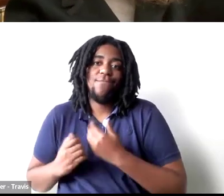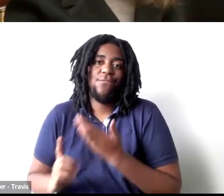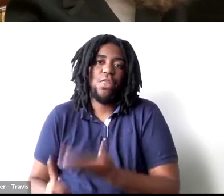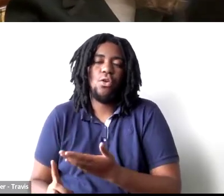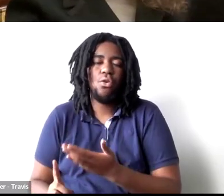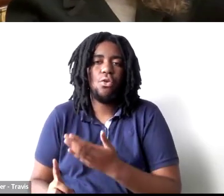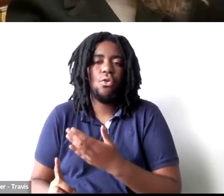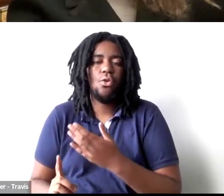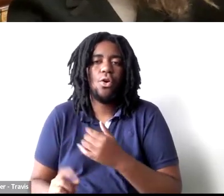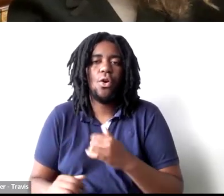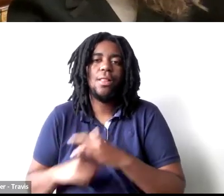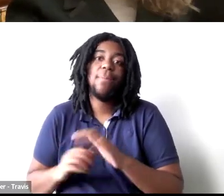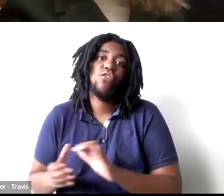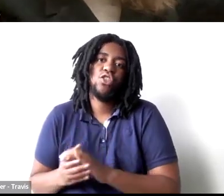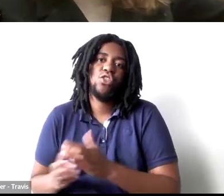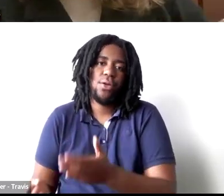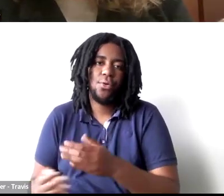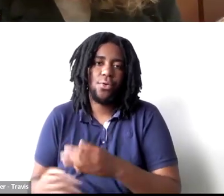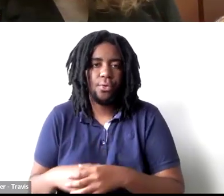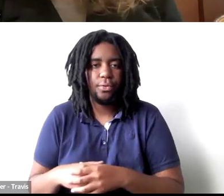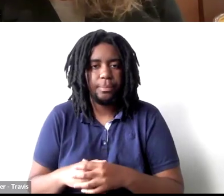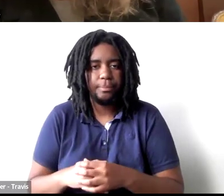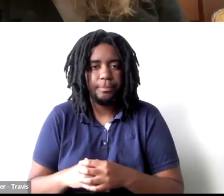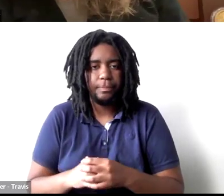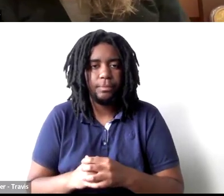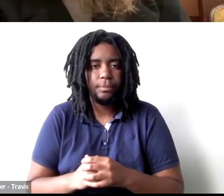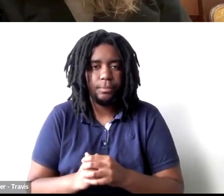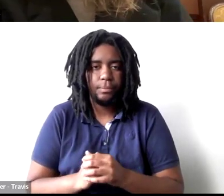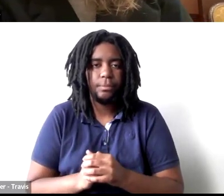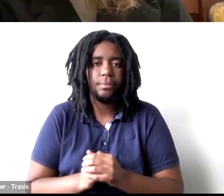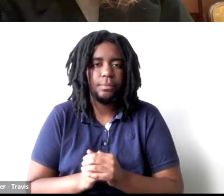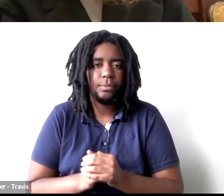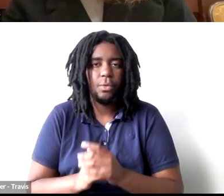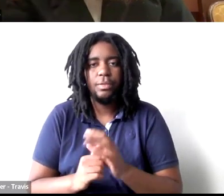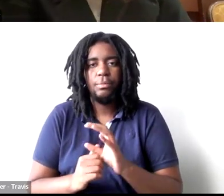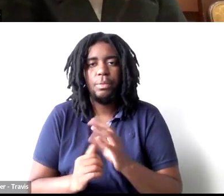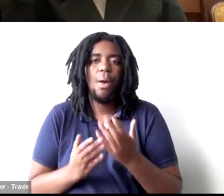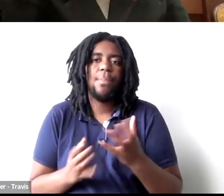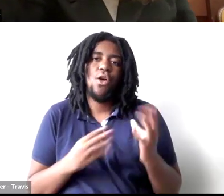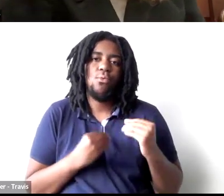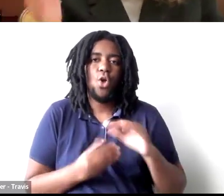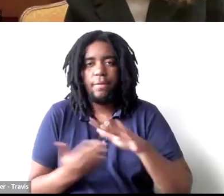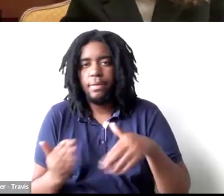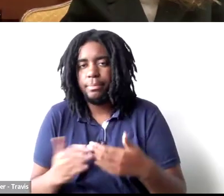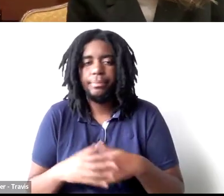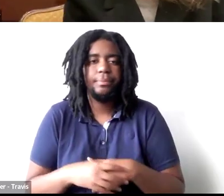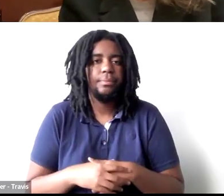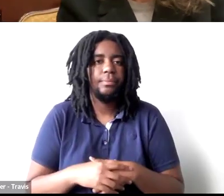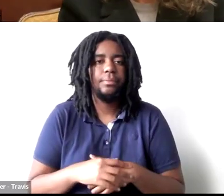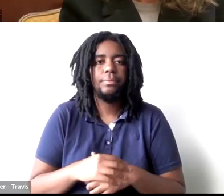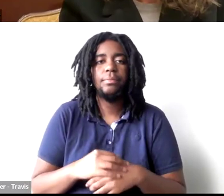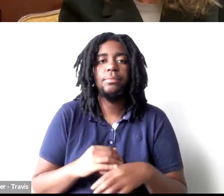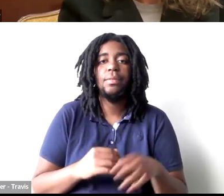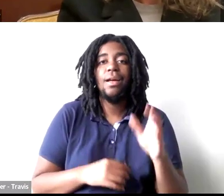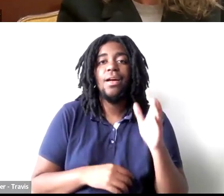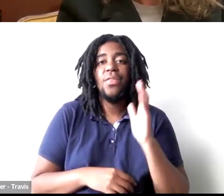may all be so. Yeah. Makes sense. And yeah, I remember Dean saying this was at a time when very few people, black or white, owned